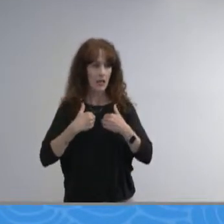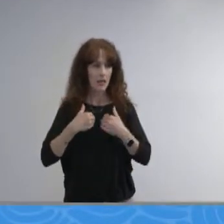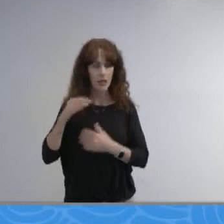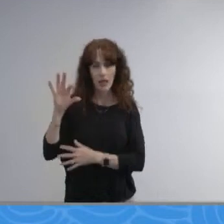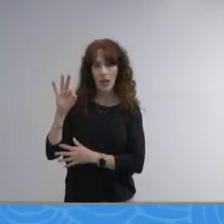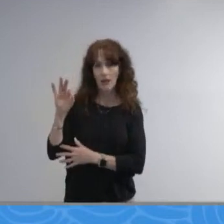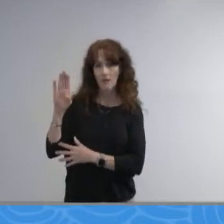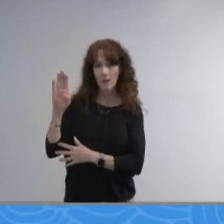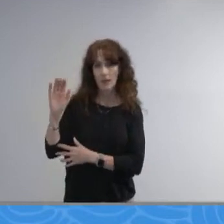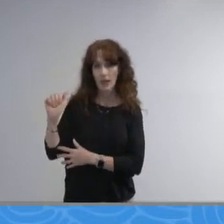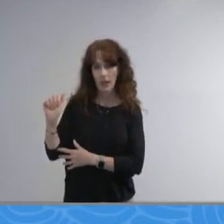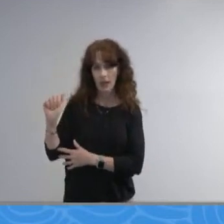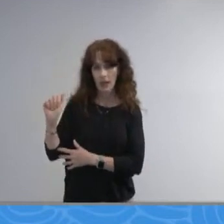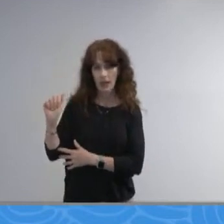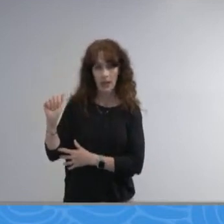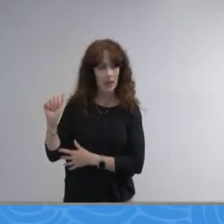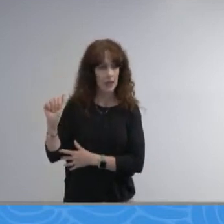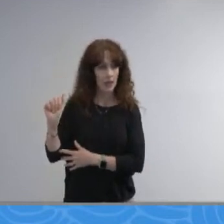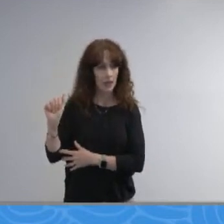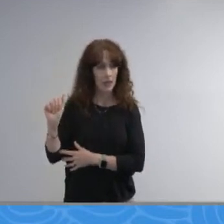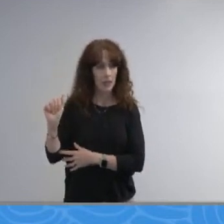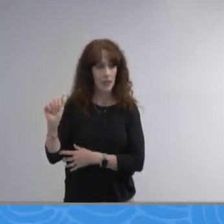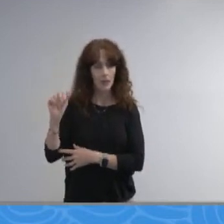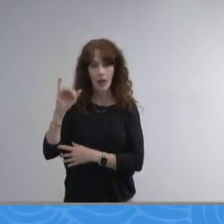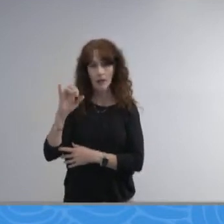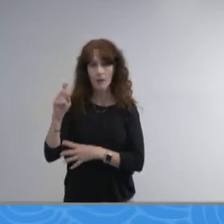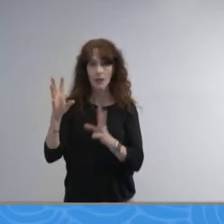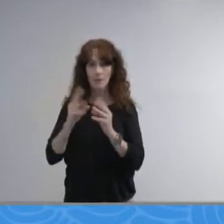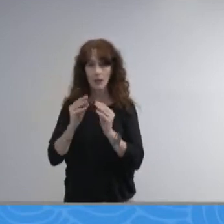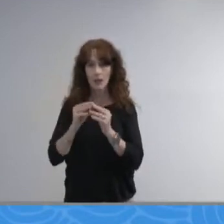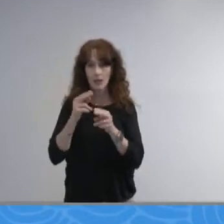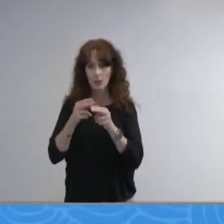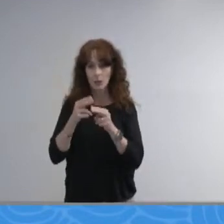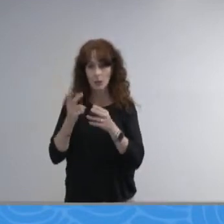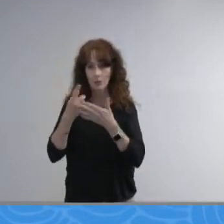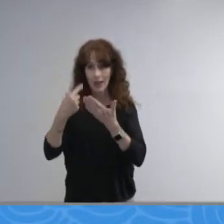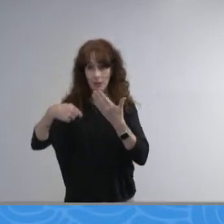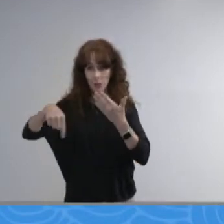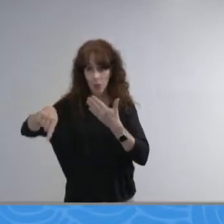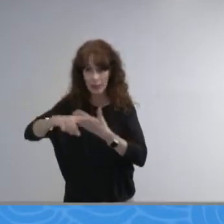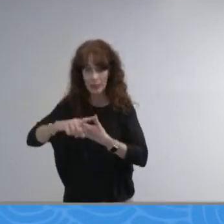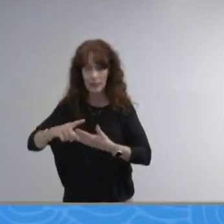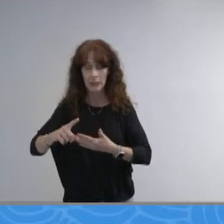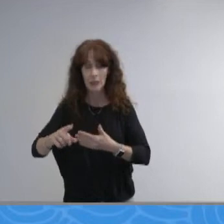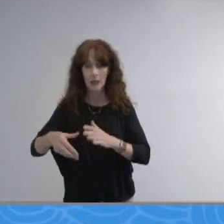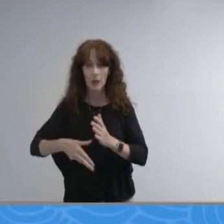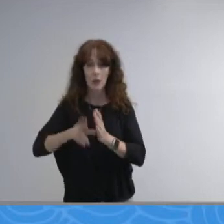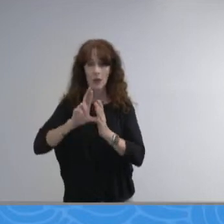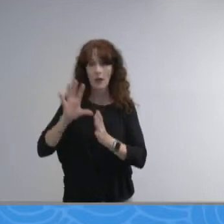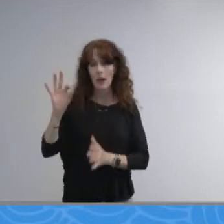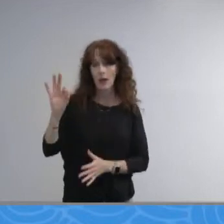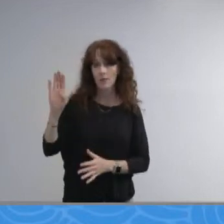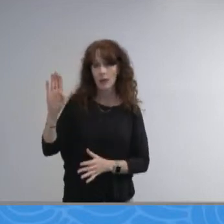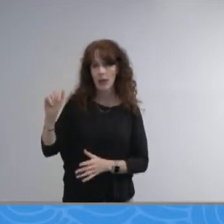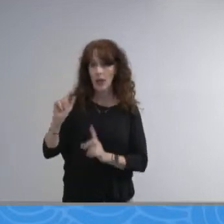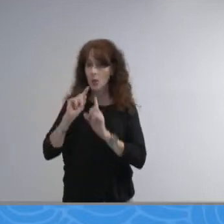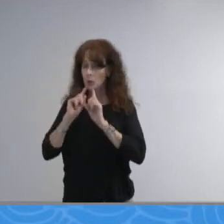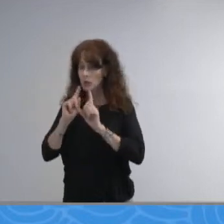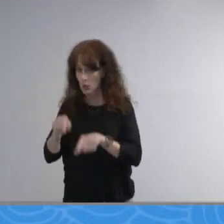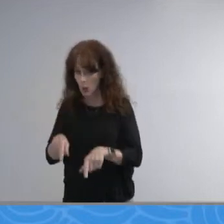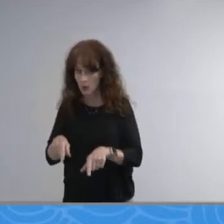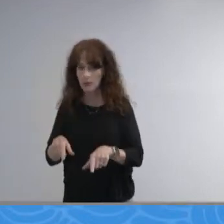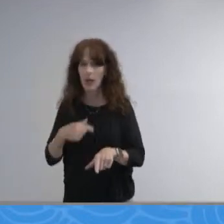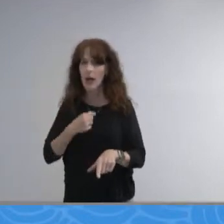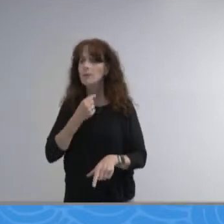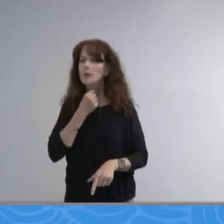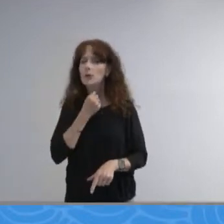FBA about basically the IEP meeting coming up next week to go over FBA results. And